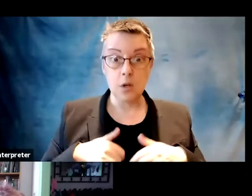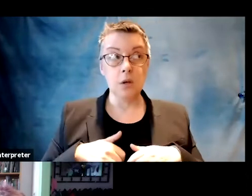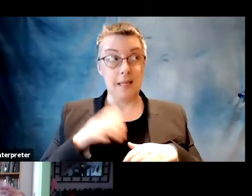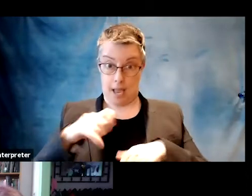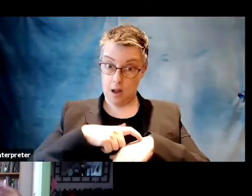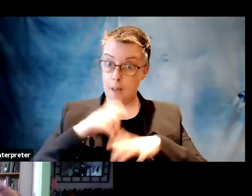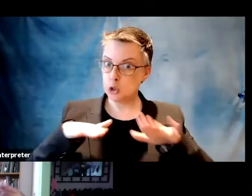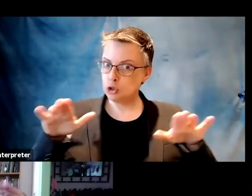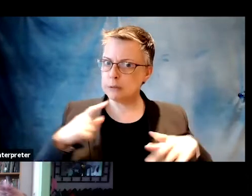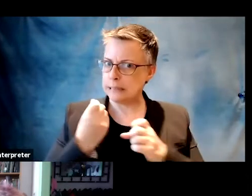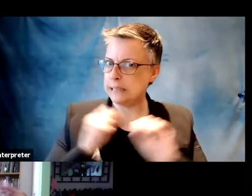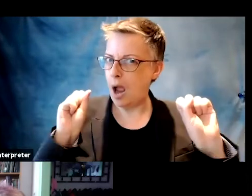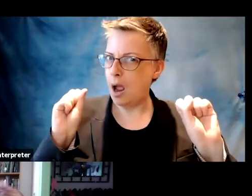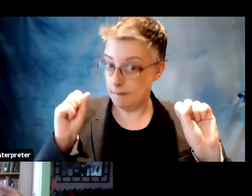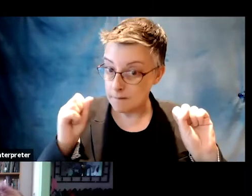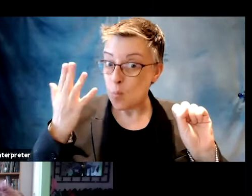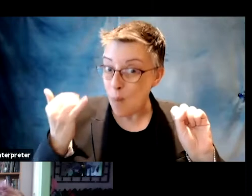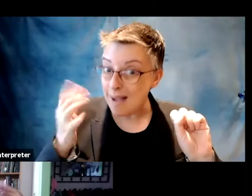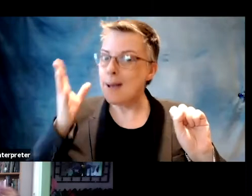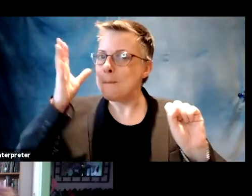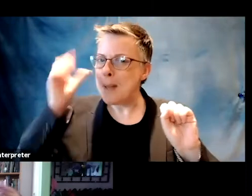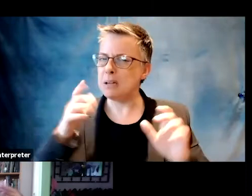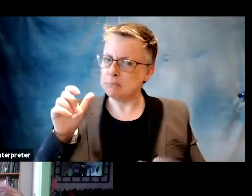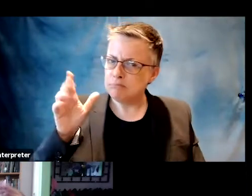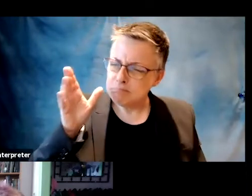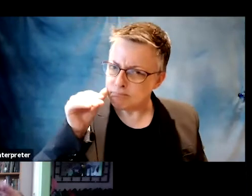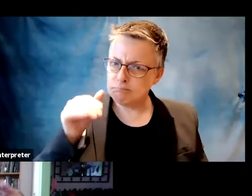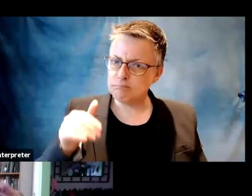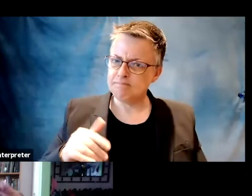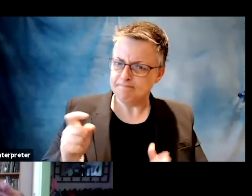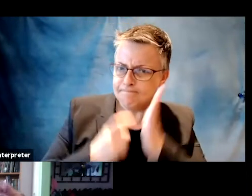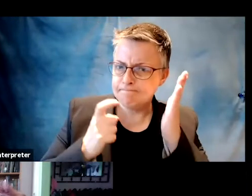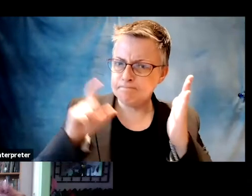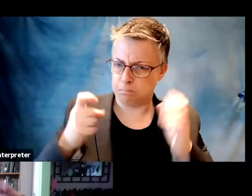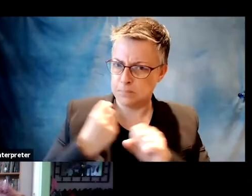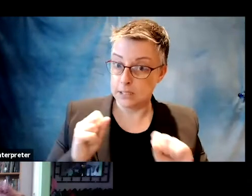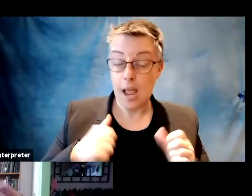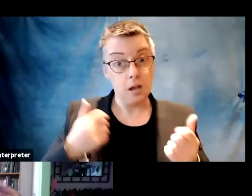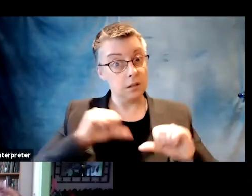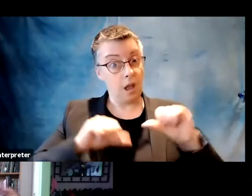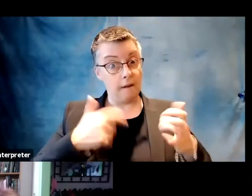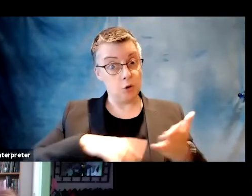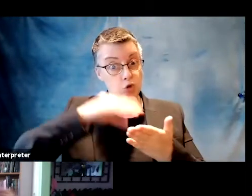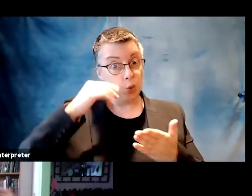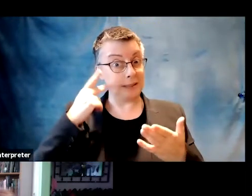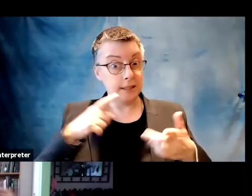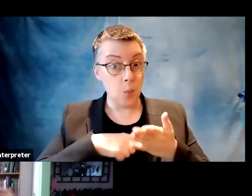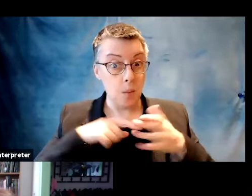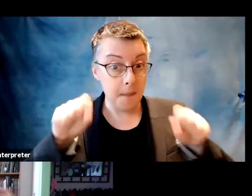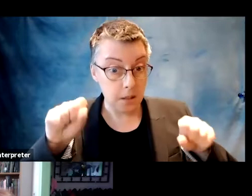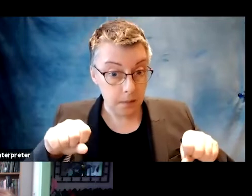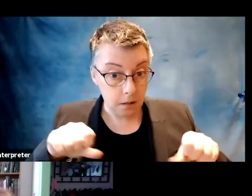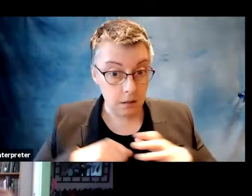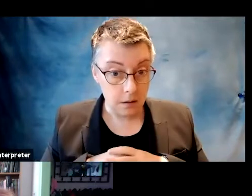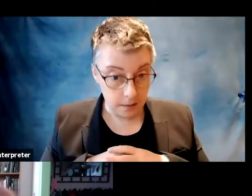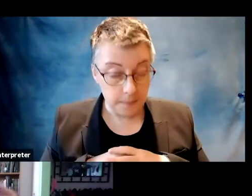because their parents insisted that they be saved. And because science wanted to see what was possible. But none of that was for